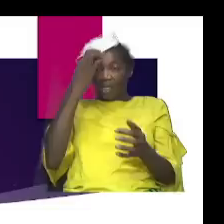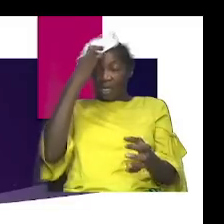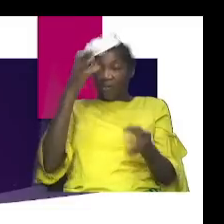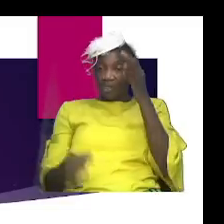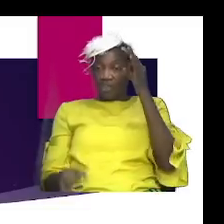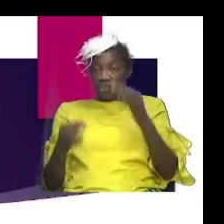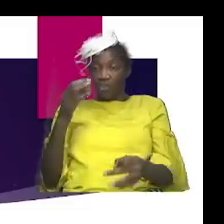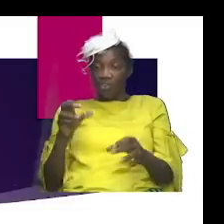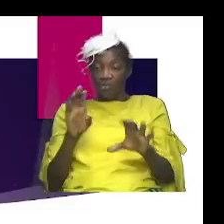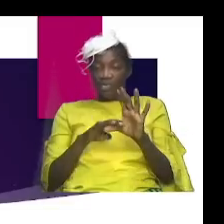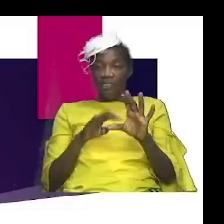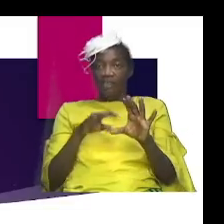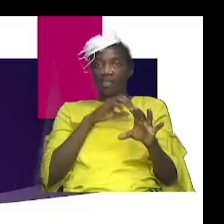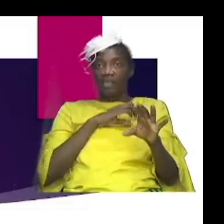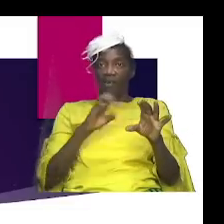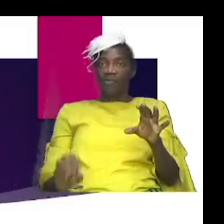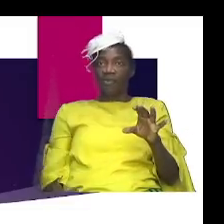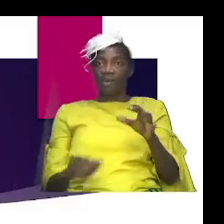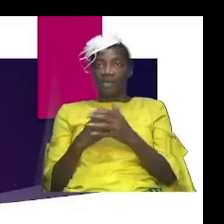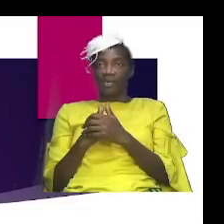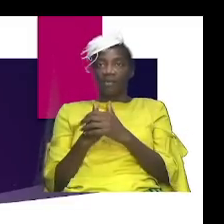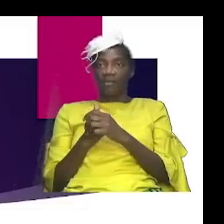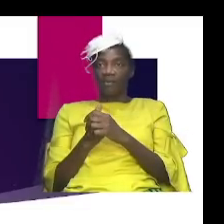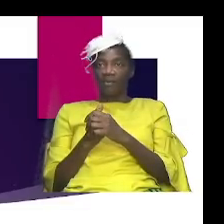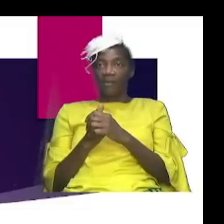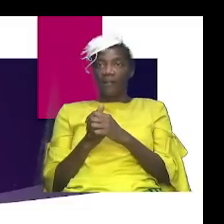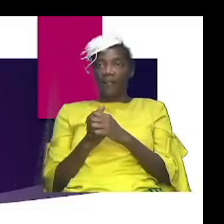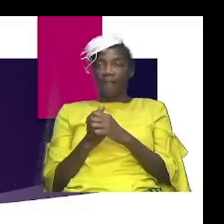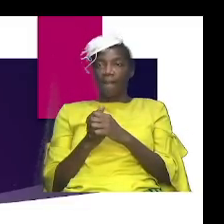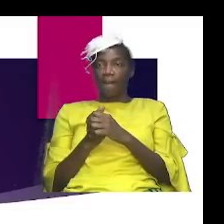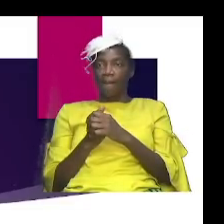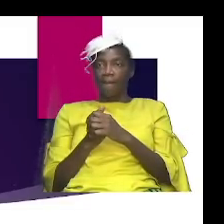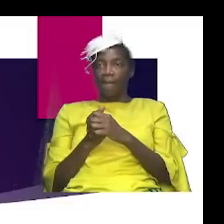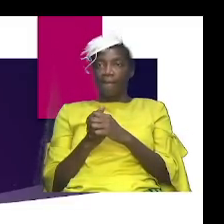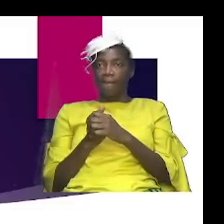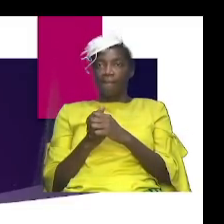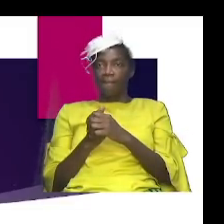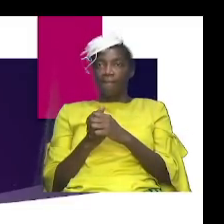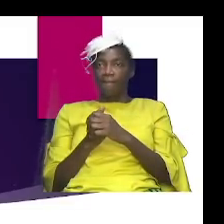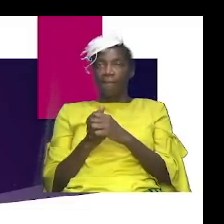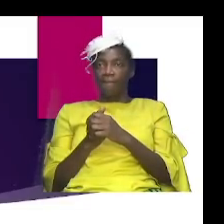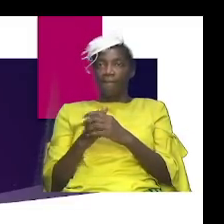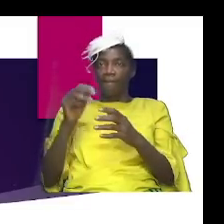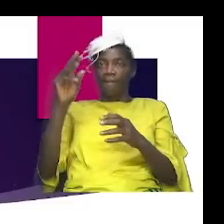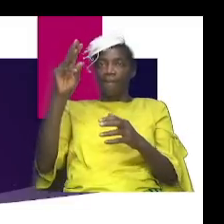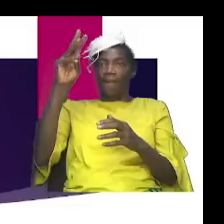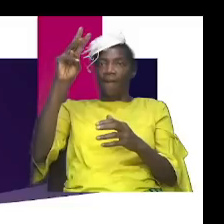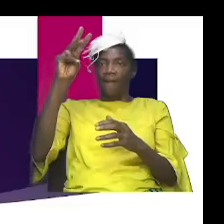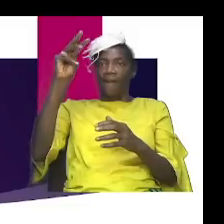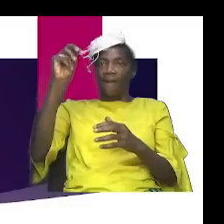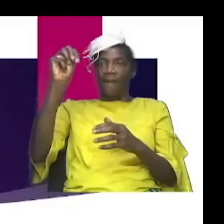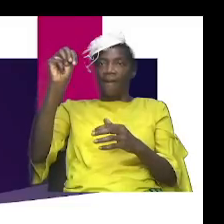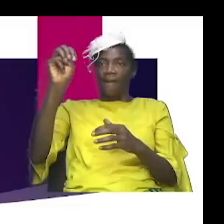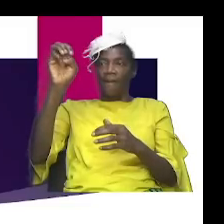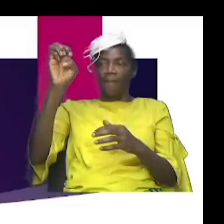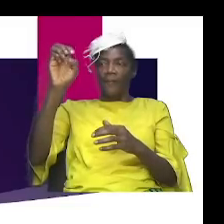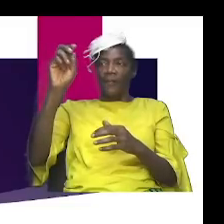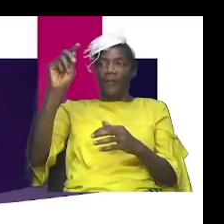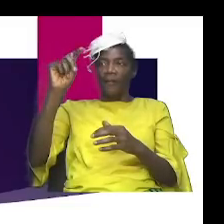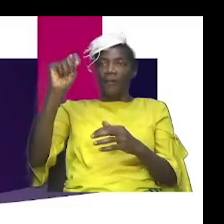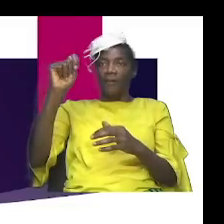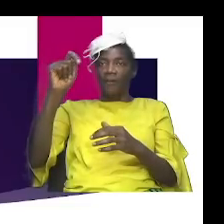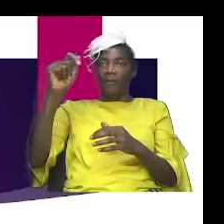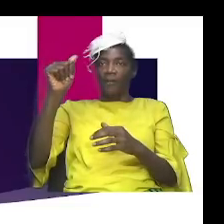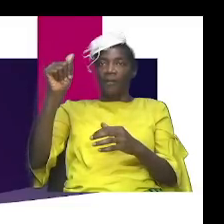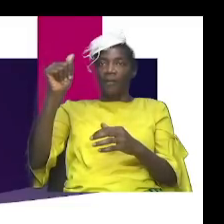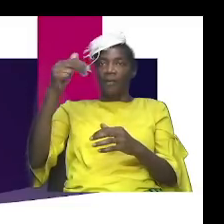the judgment seat of Christ. And that is so very important. Brethren, this subject of the judgment seat that some folks either